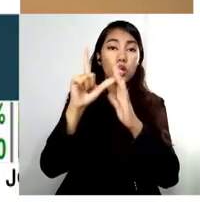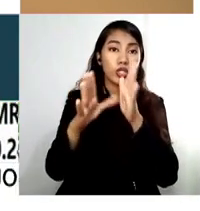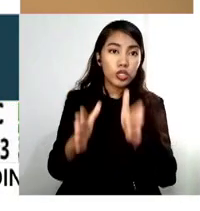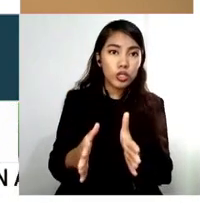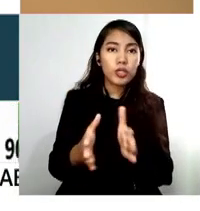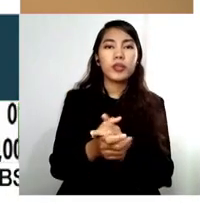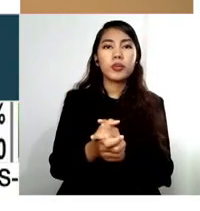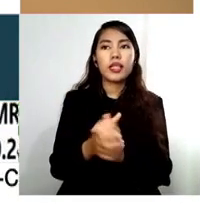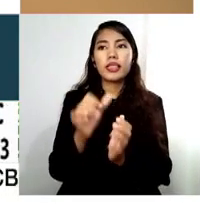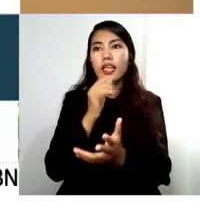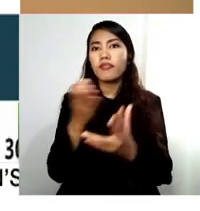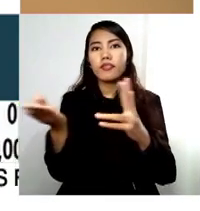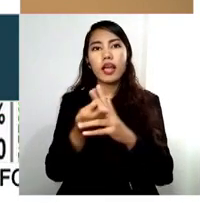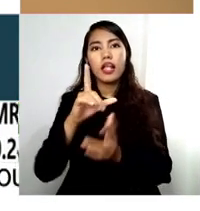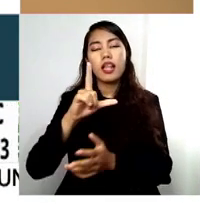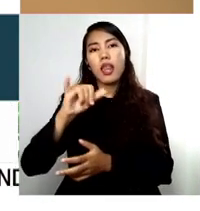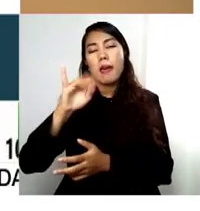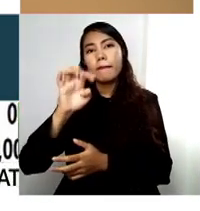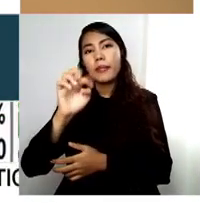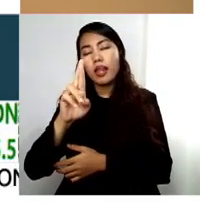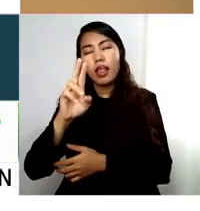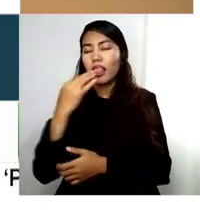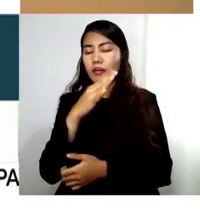libel case against anyone. And it's important